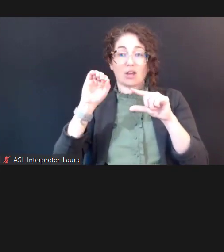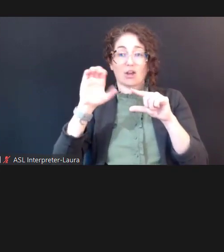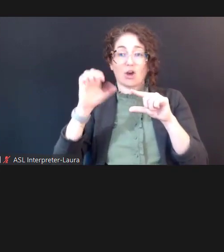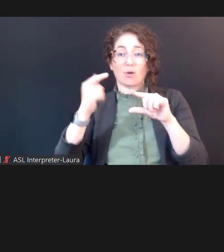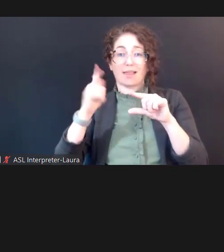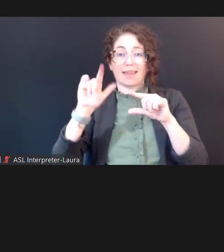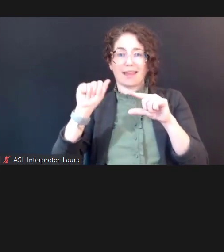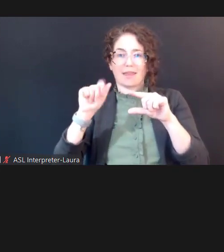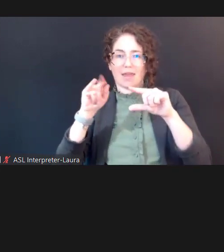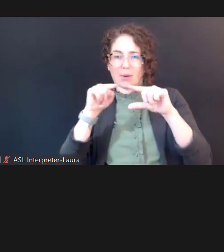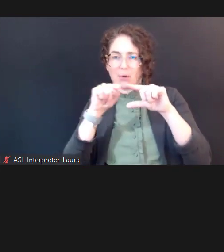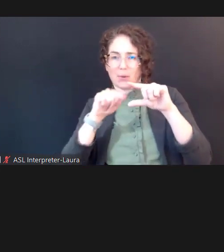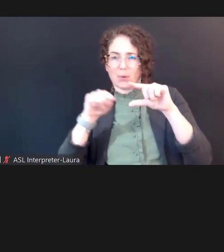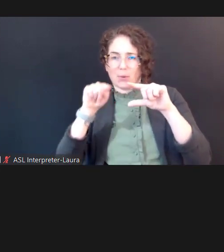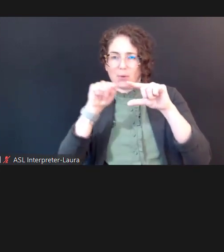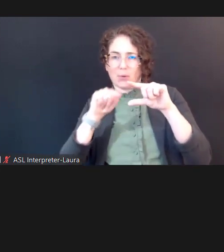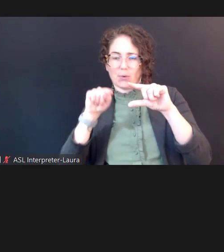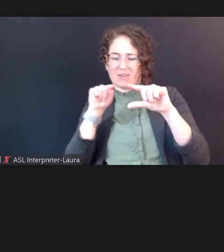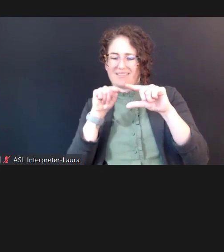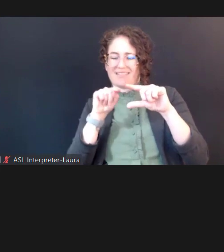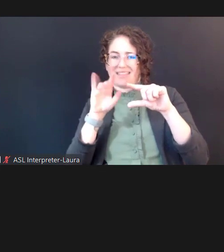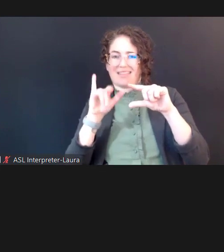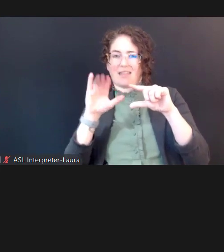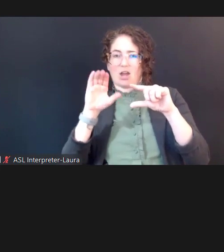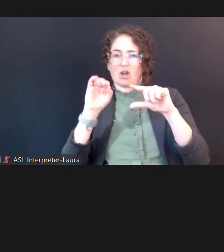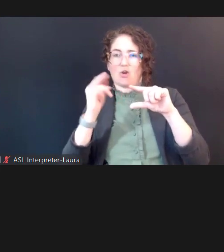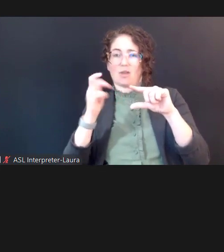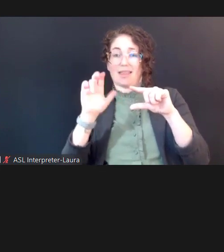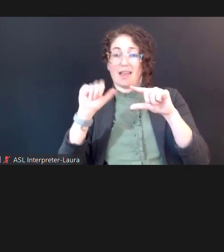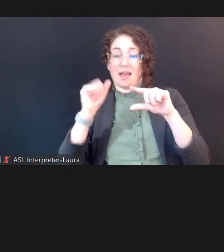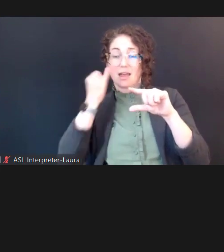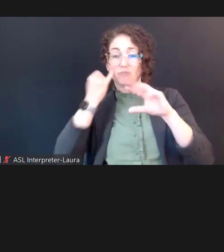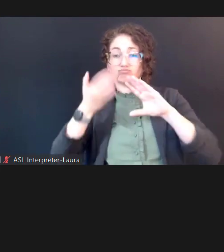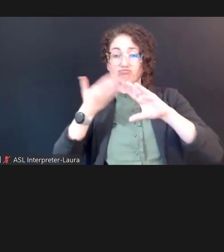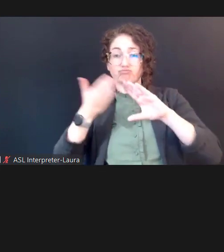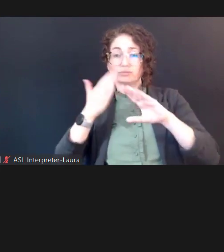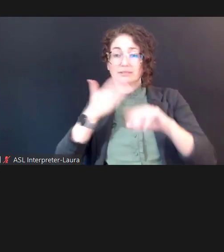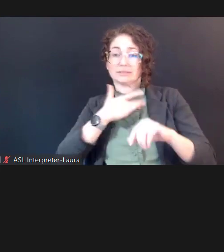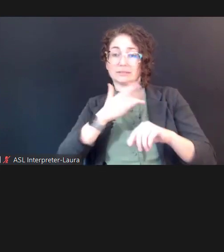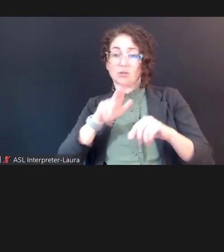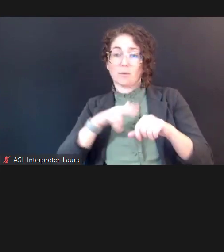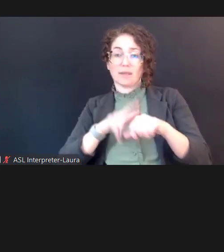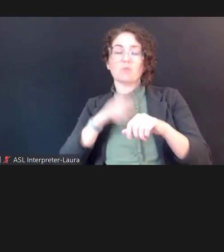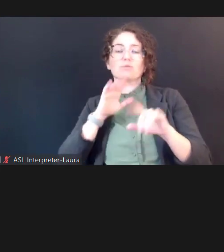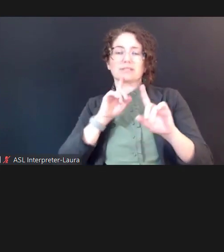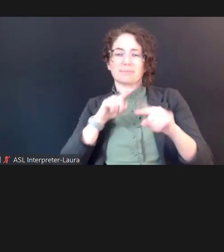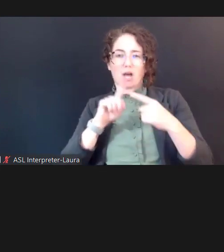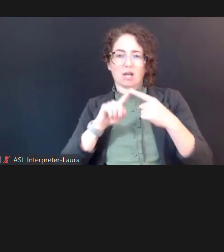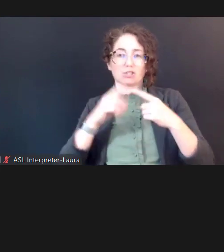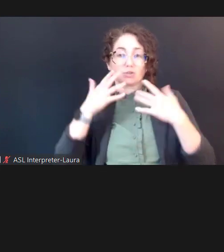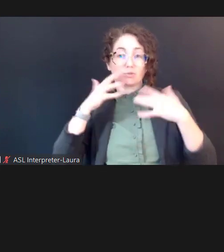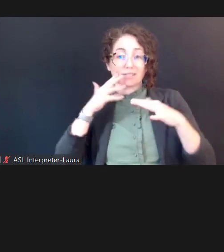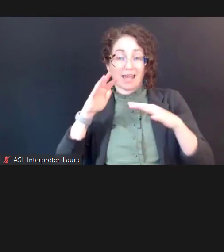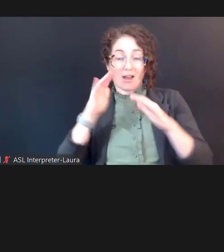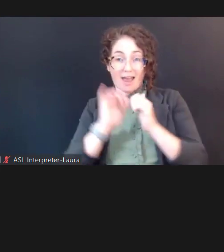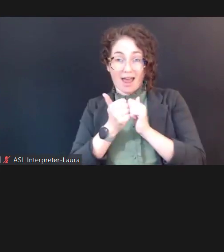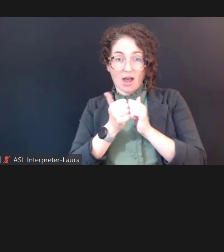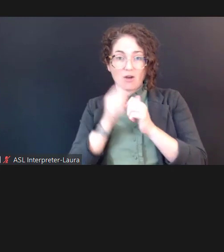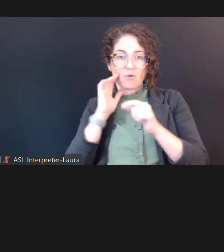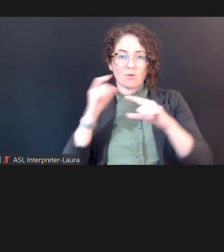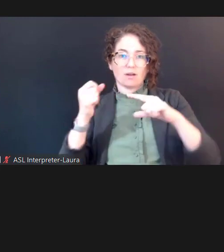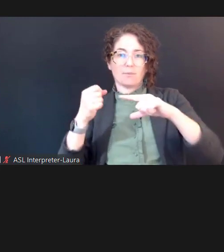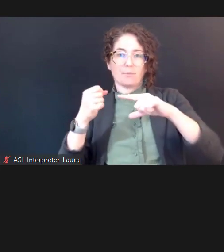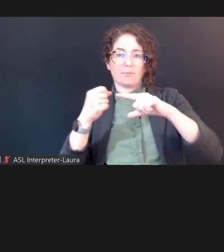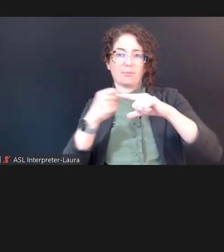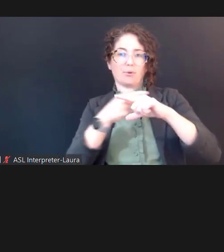snail-shaped portion of the ear, a cochlea that is functioning normally will respond to this sound by sending the signal on